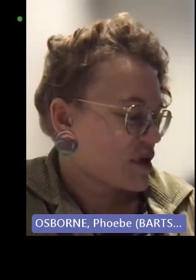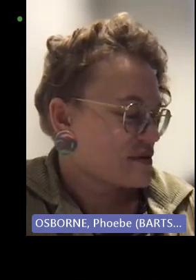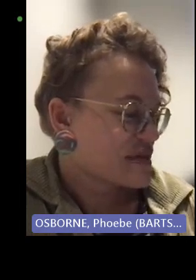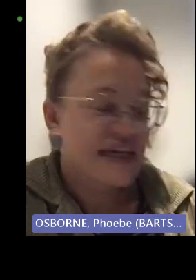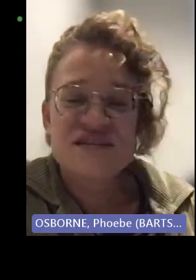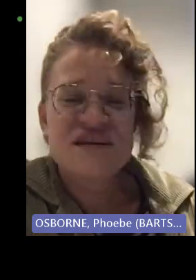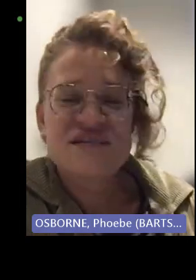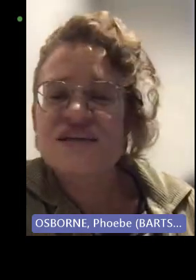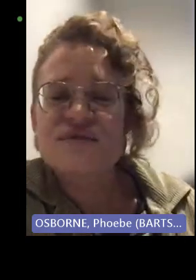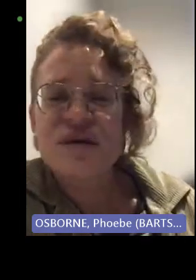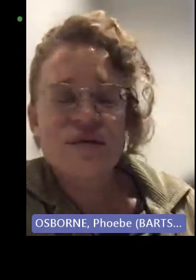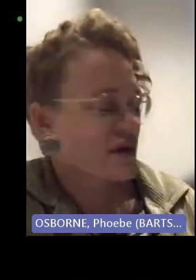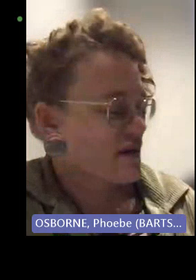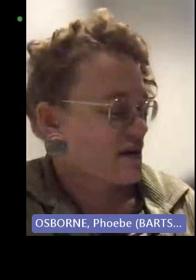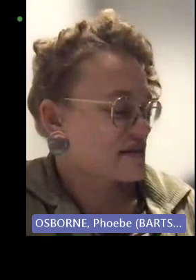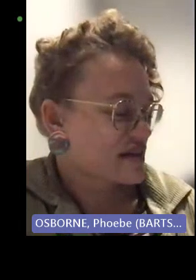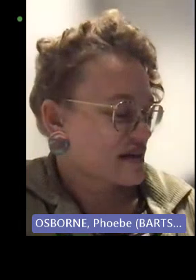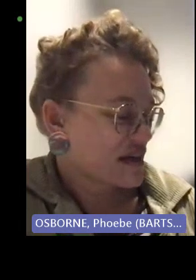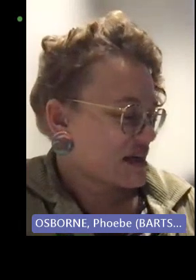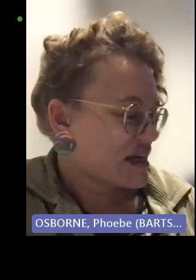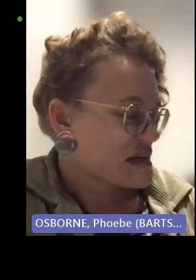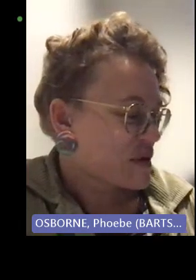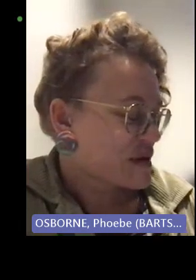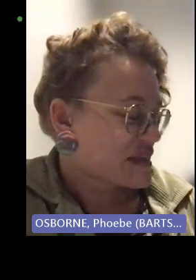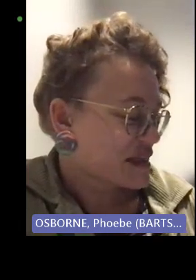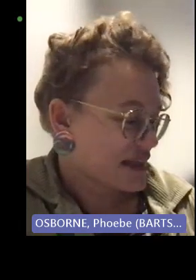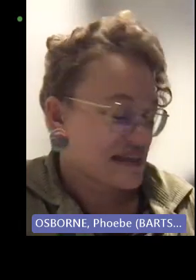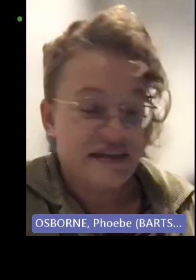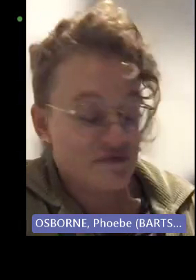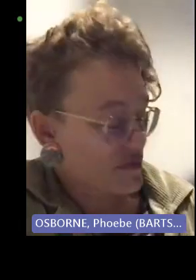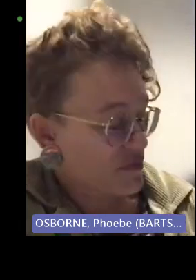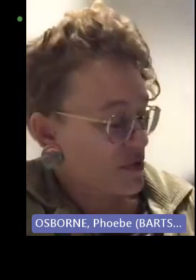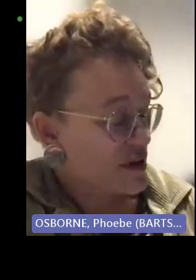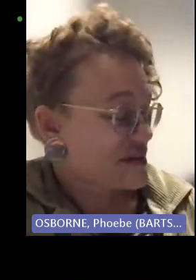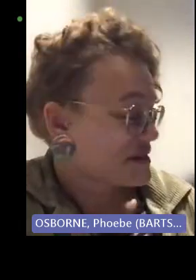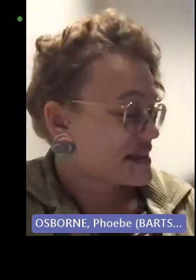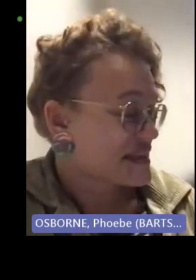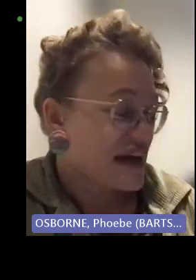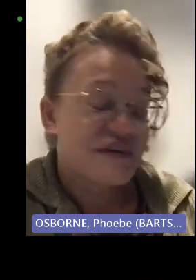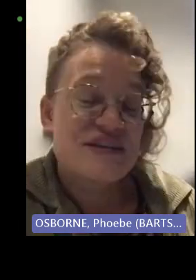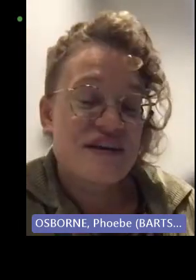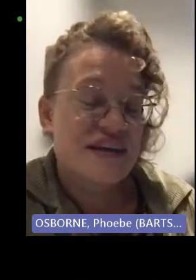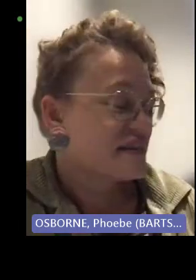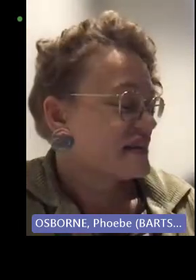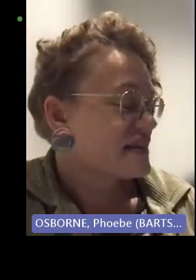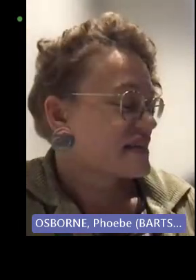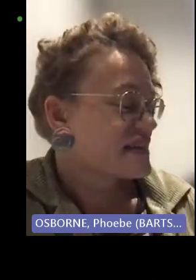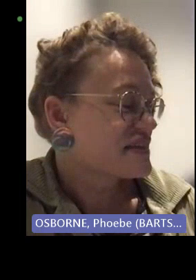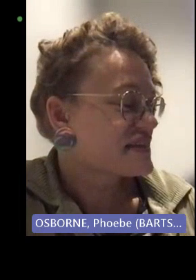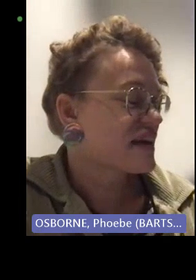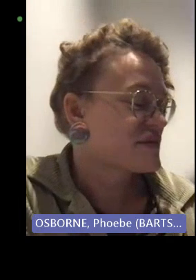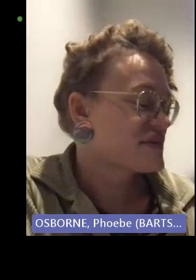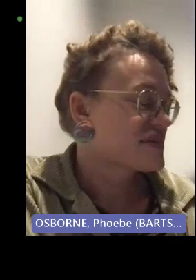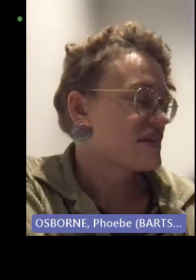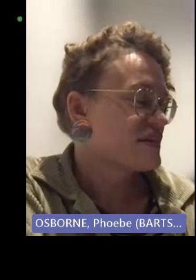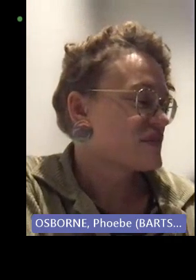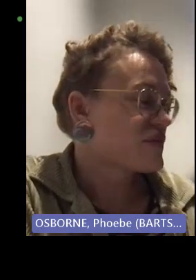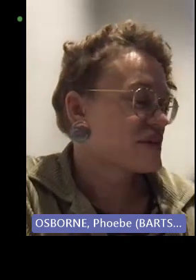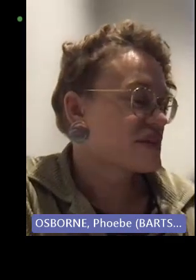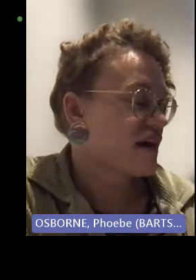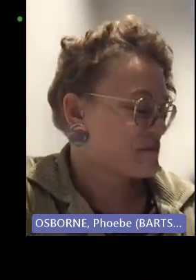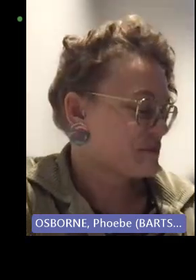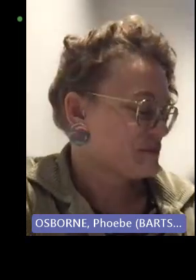the young boy who's in it doesn't understand what's going on in class. Ling Ling Bird is a bird that is deaf and is learning to listen to